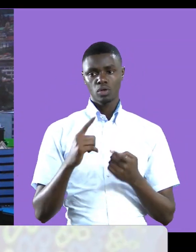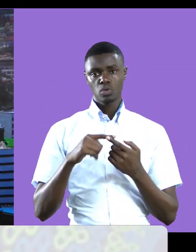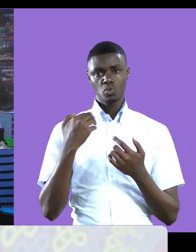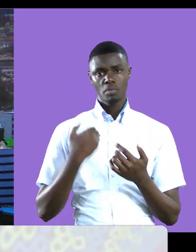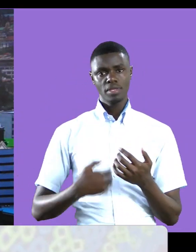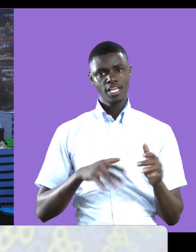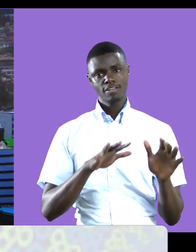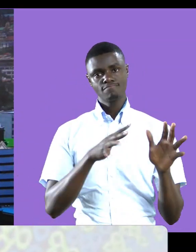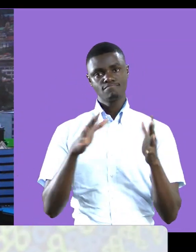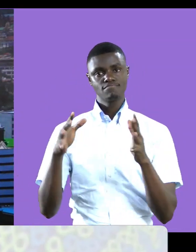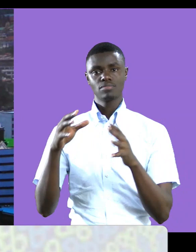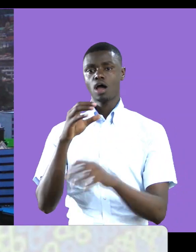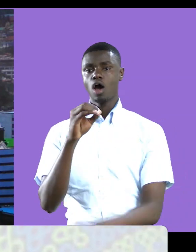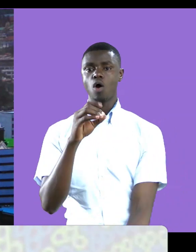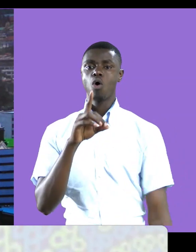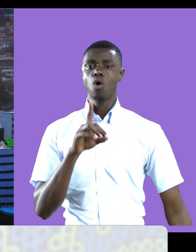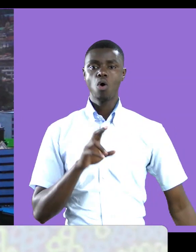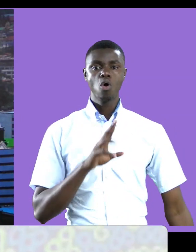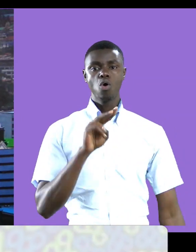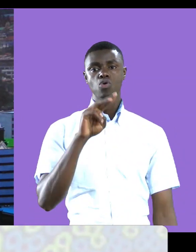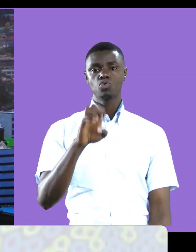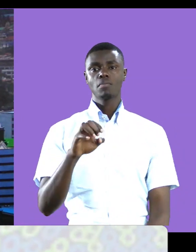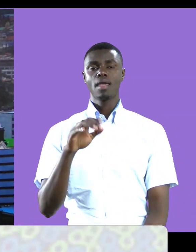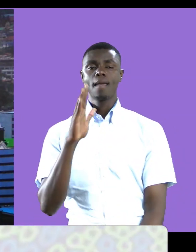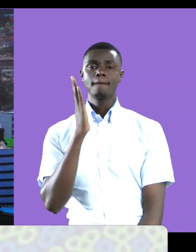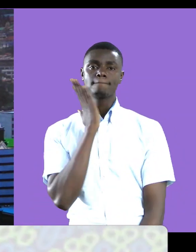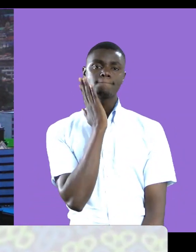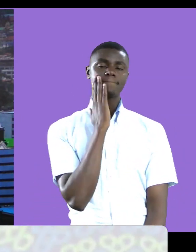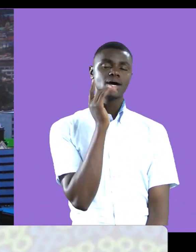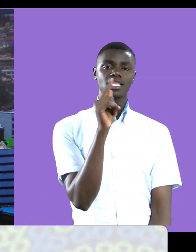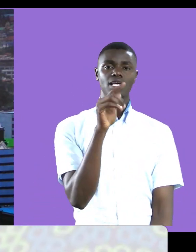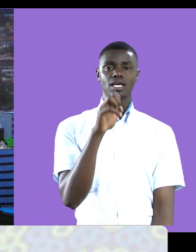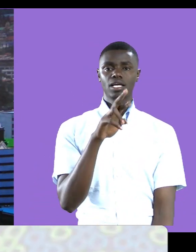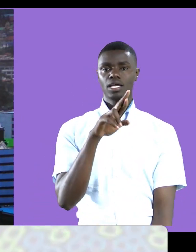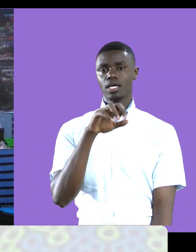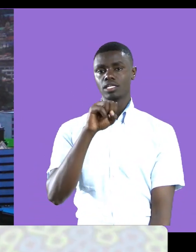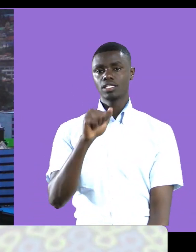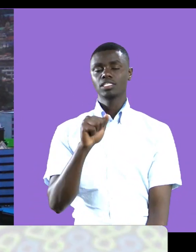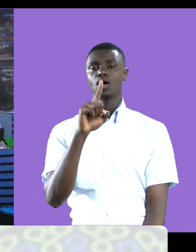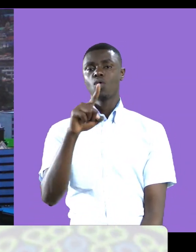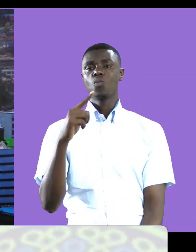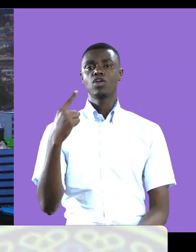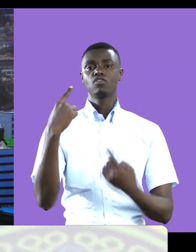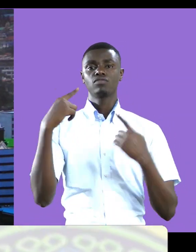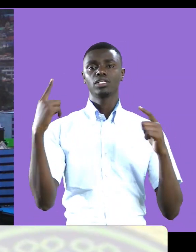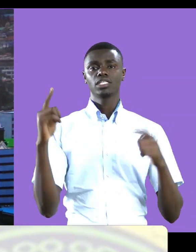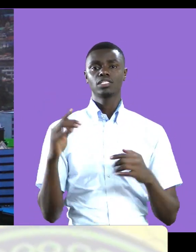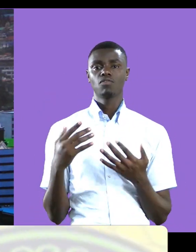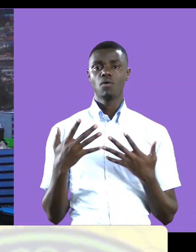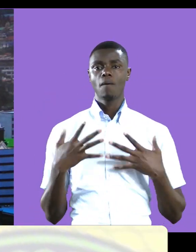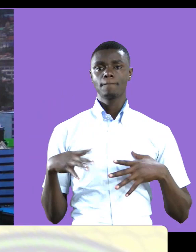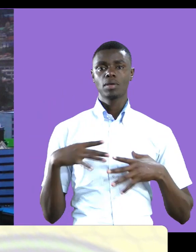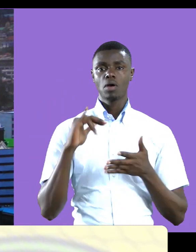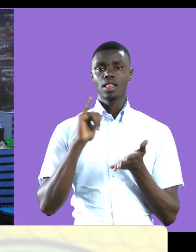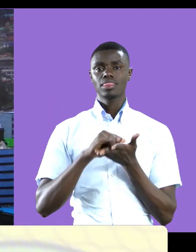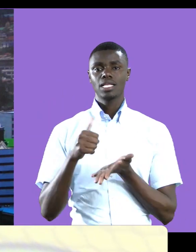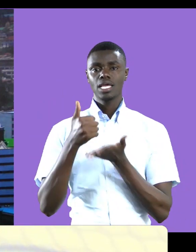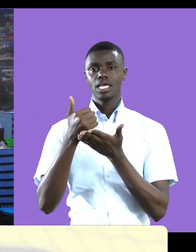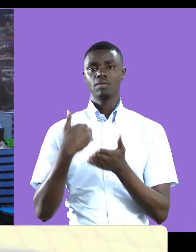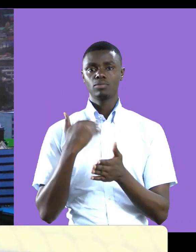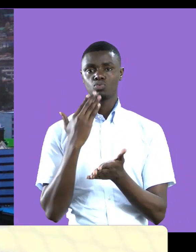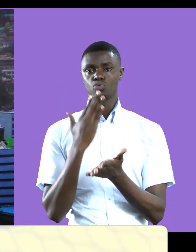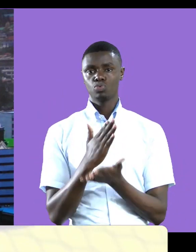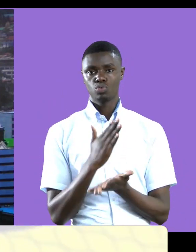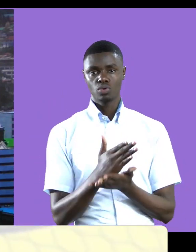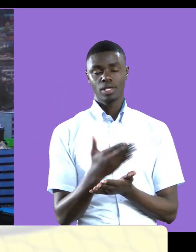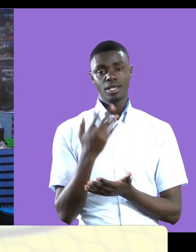up to Mr. Odunga, of course. Mother Teresa is one of successful people. Shout out to Mother, that I agree with you totally. Kabisa. Hapo hivi kuna Derek